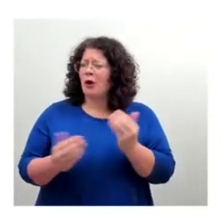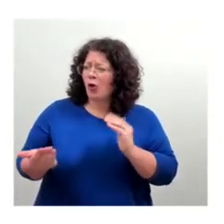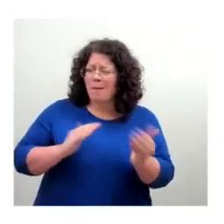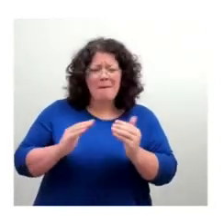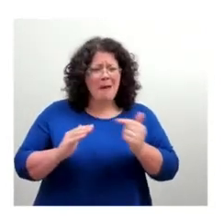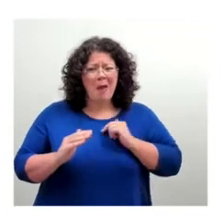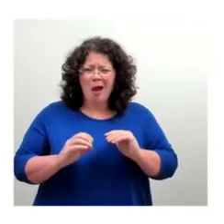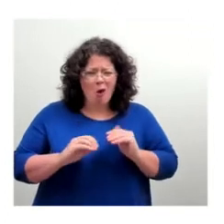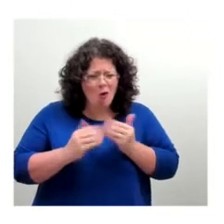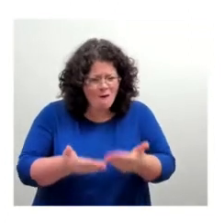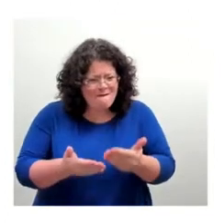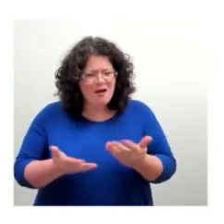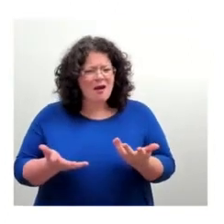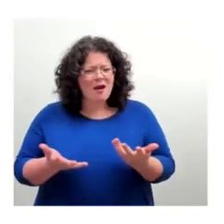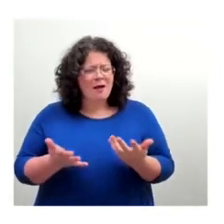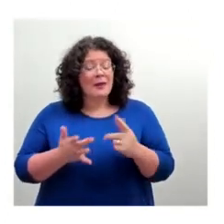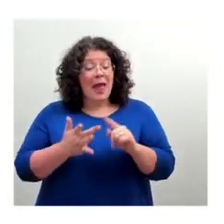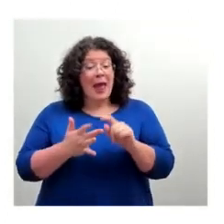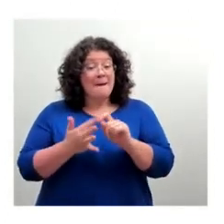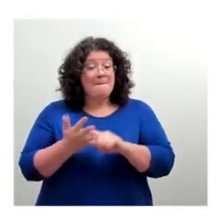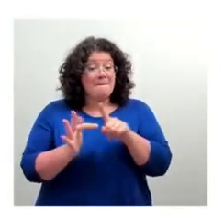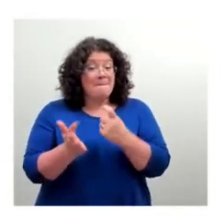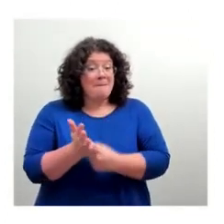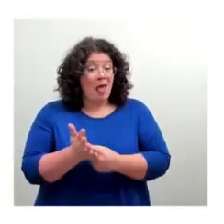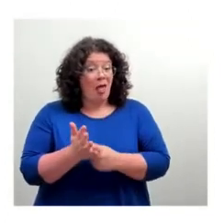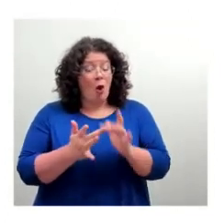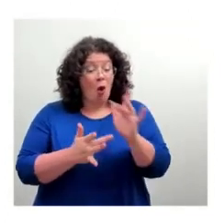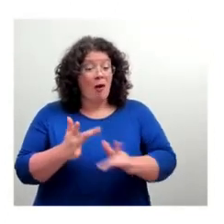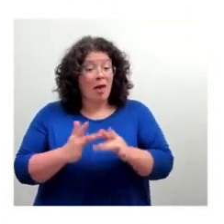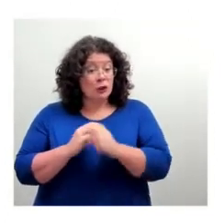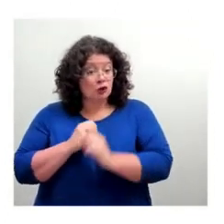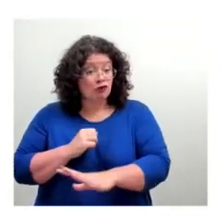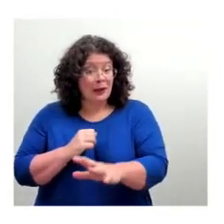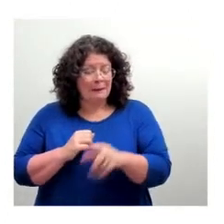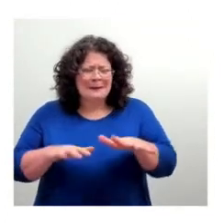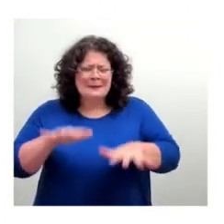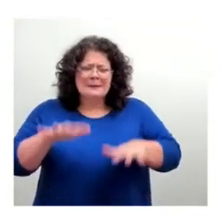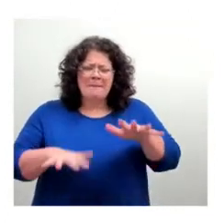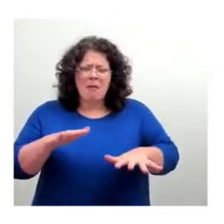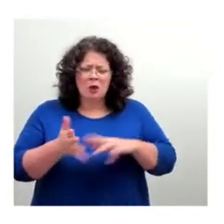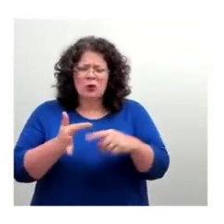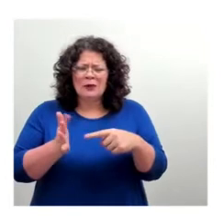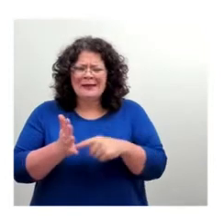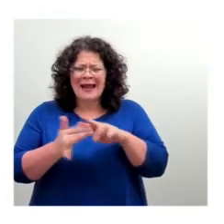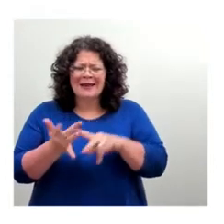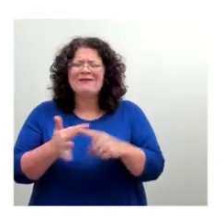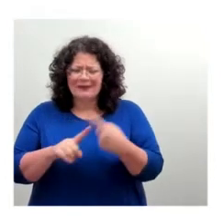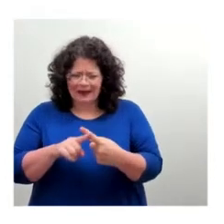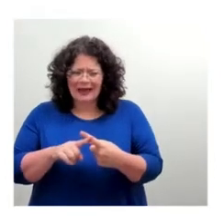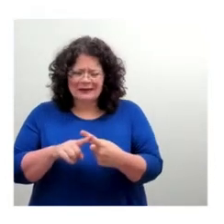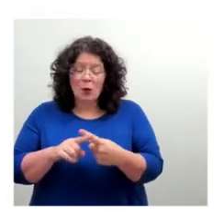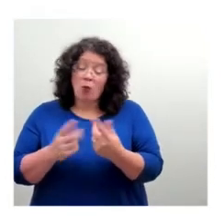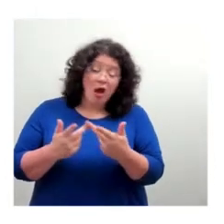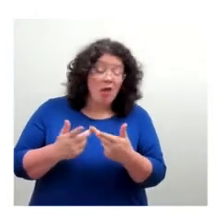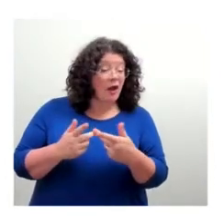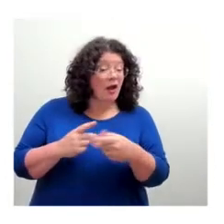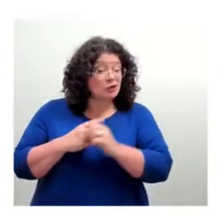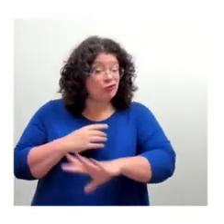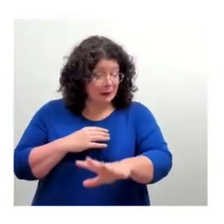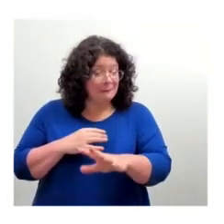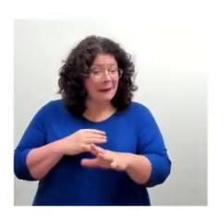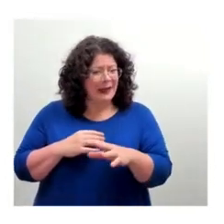We carry entertaining content, I hope, and we carry dramas, documentaries, things, so you can compare the